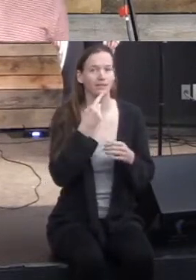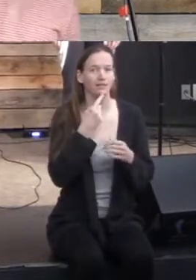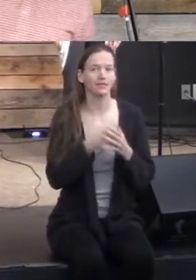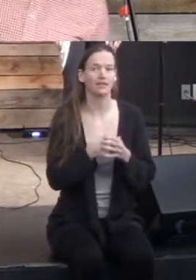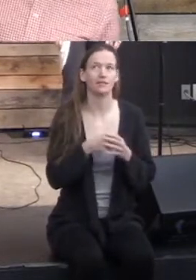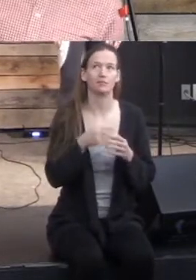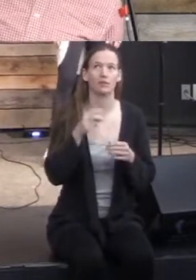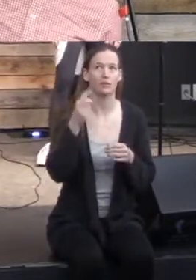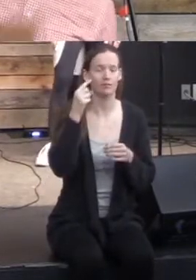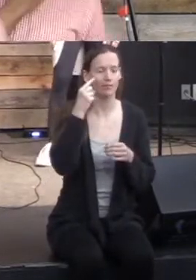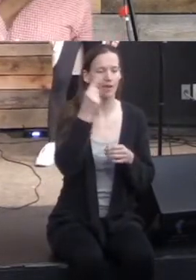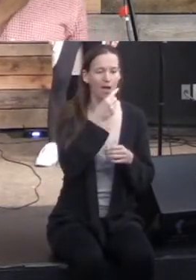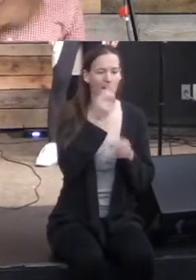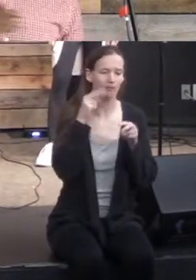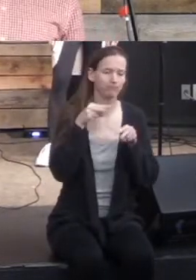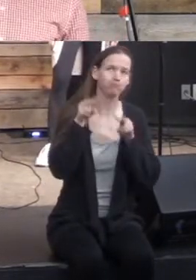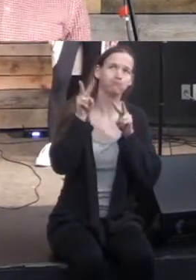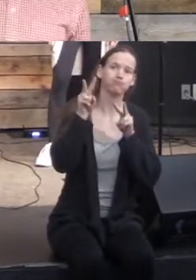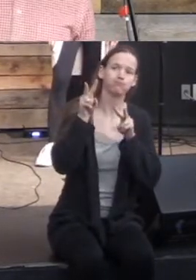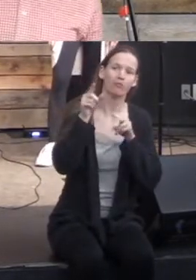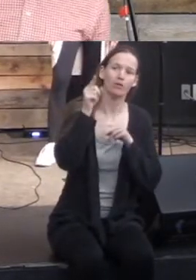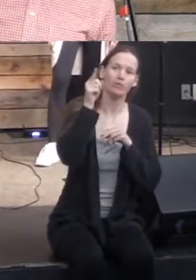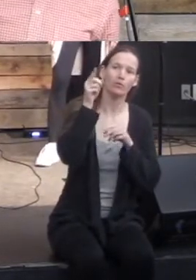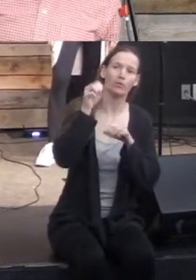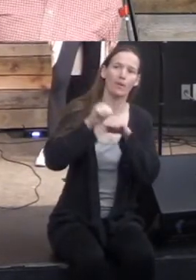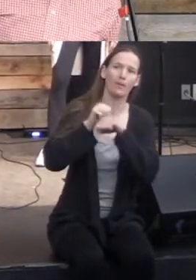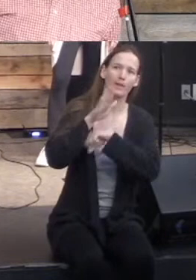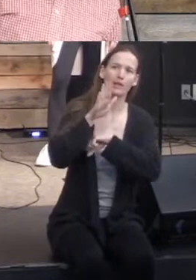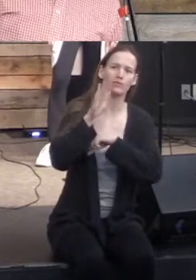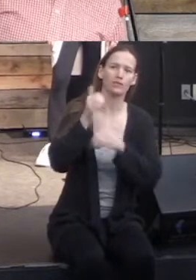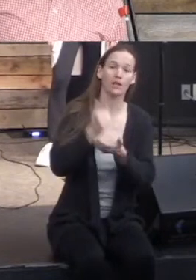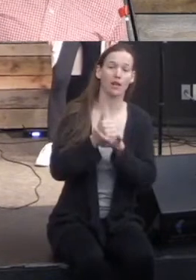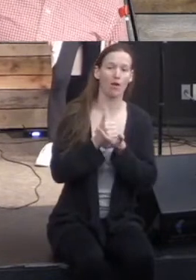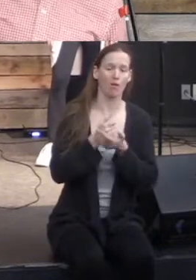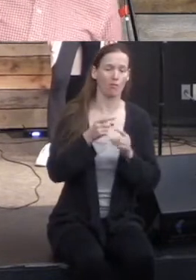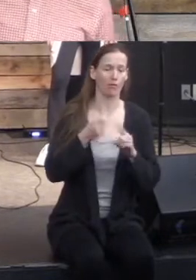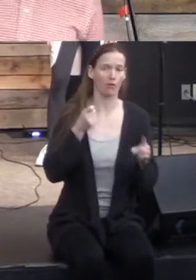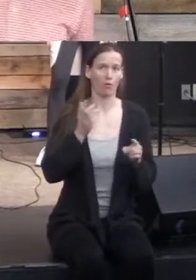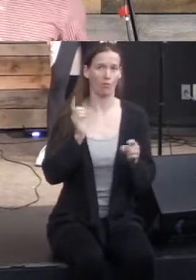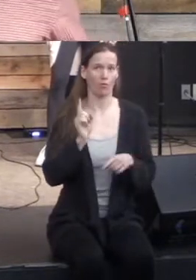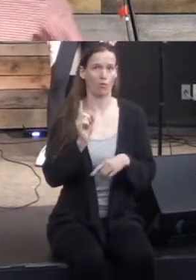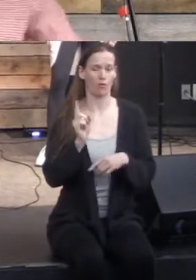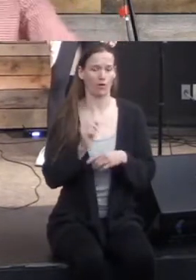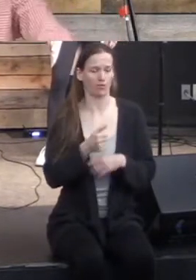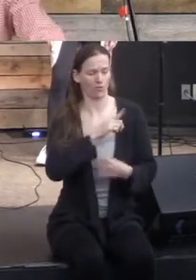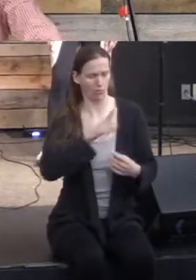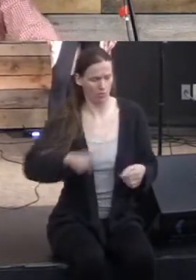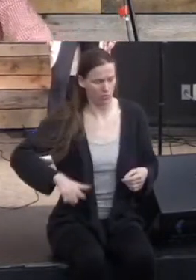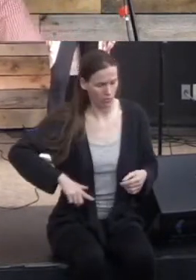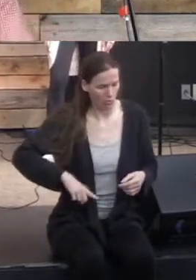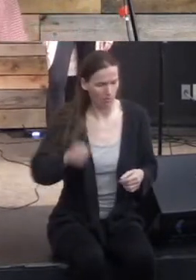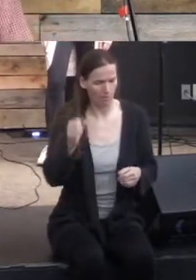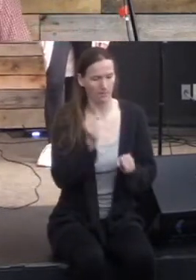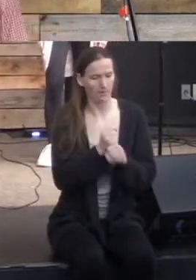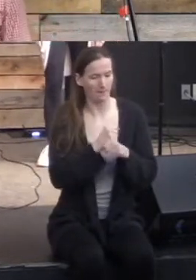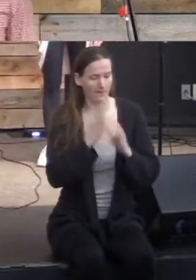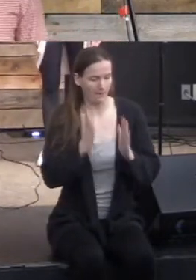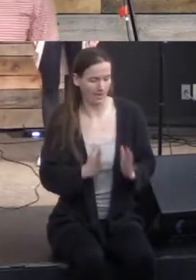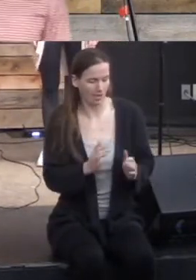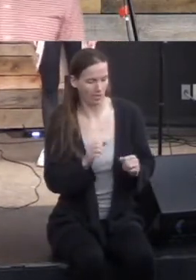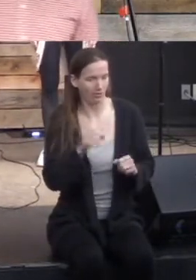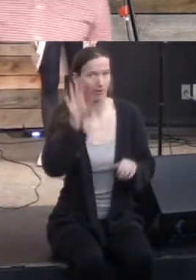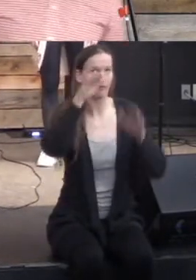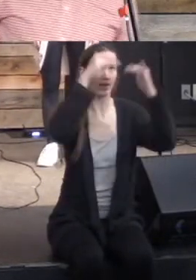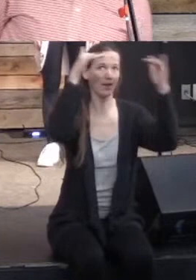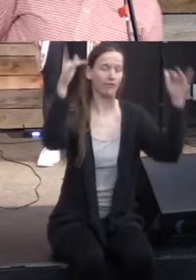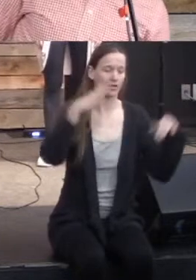mountains. Where does my help come from? My help comes from the Lord, the maker of heaven and earth. He will not let your foot slip. He who